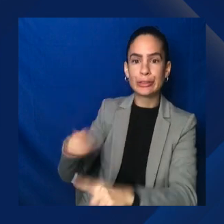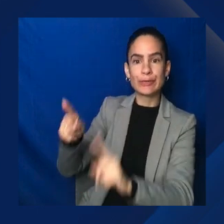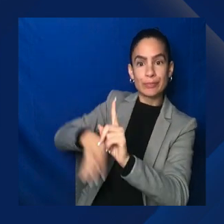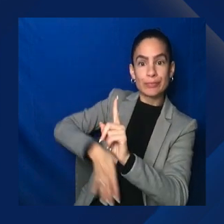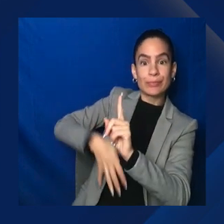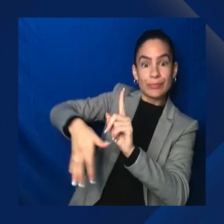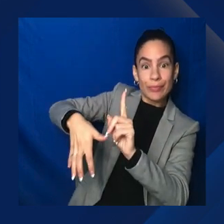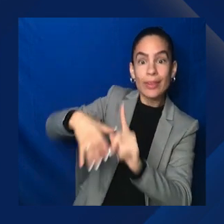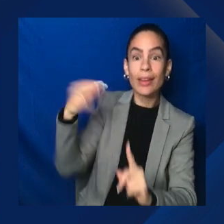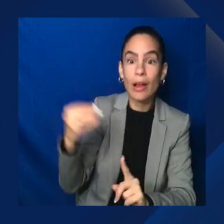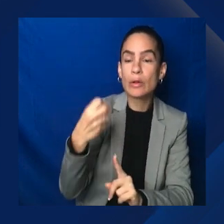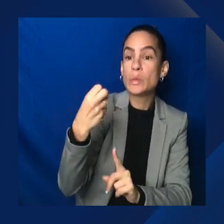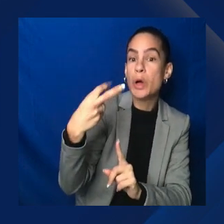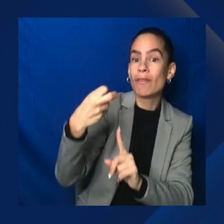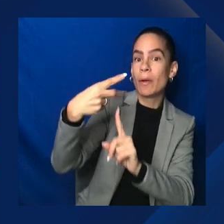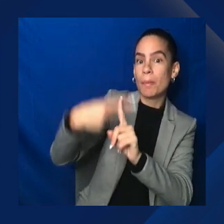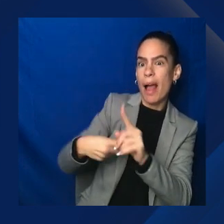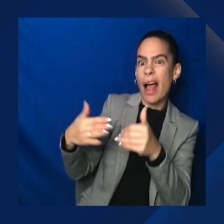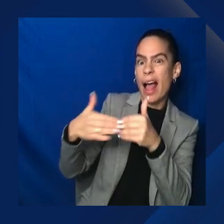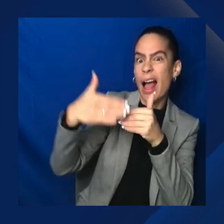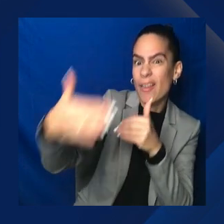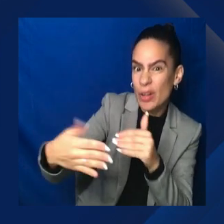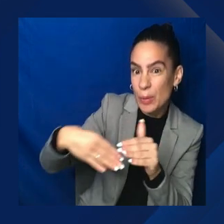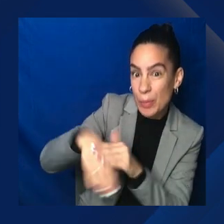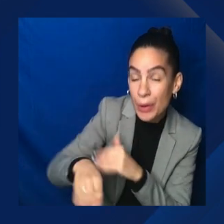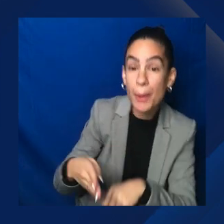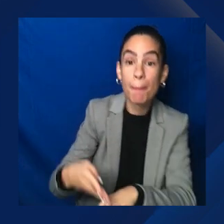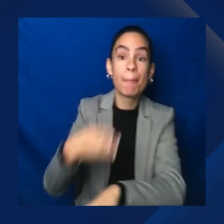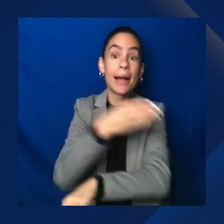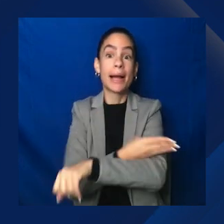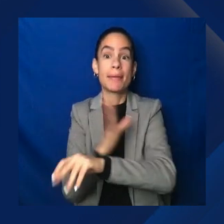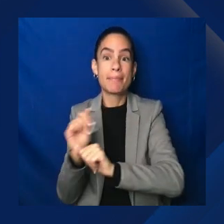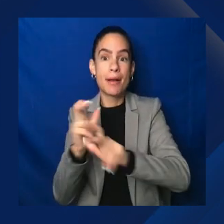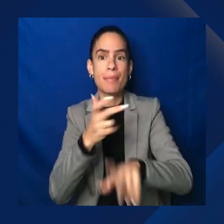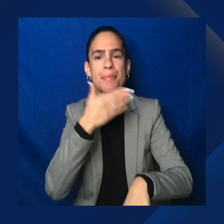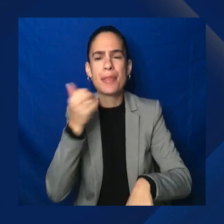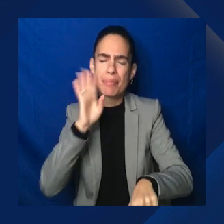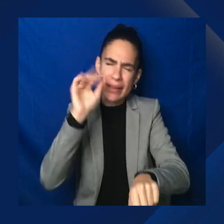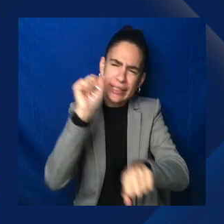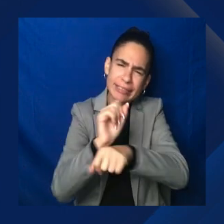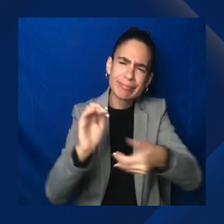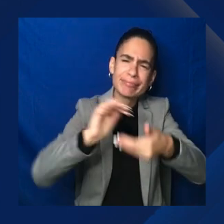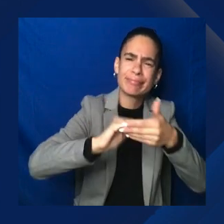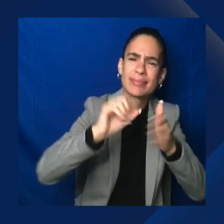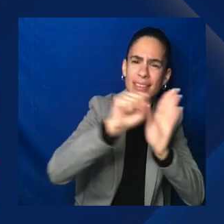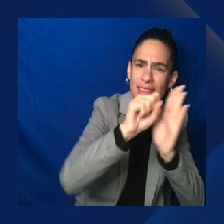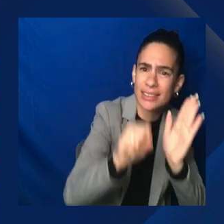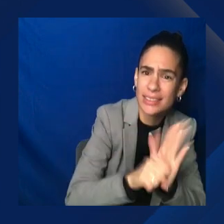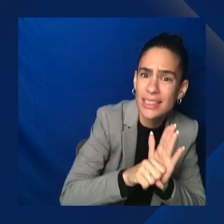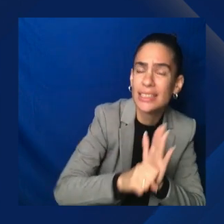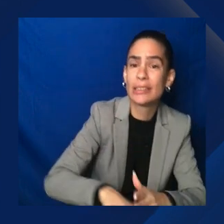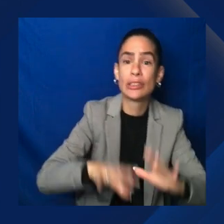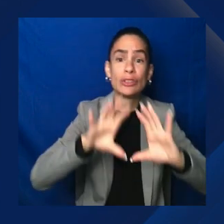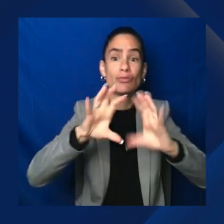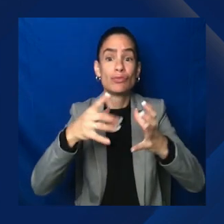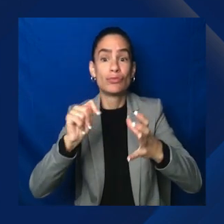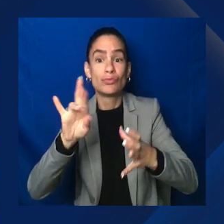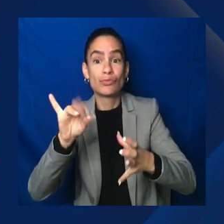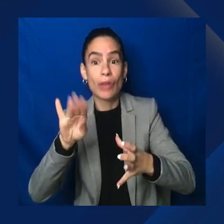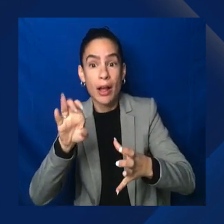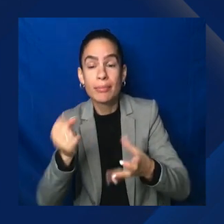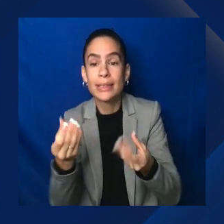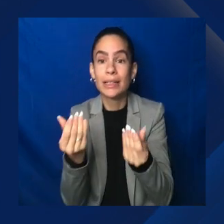the CDC to help states and tribes and territories strengthen those resources and promote diversity and